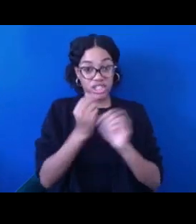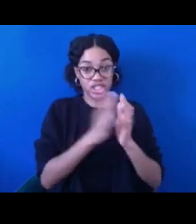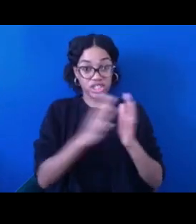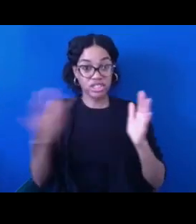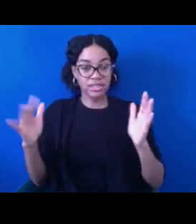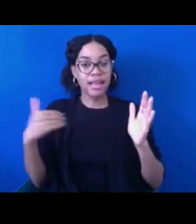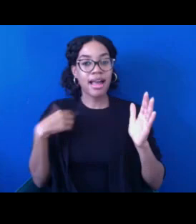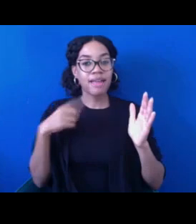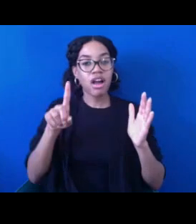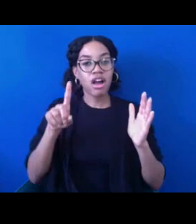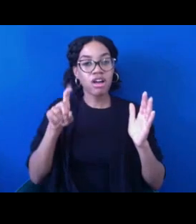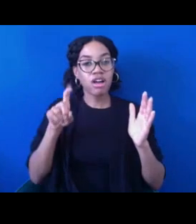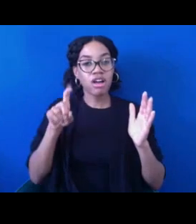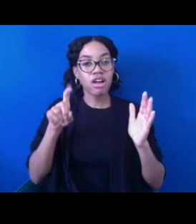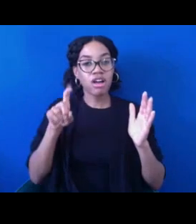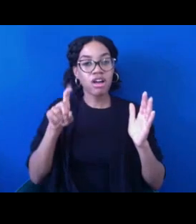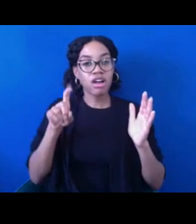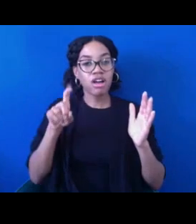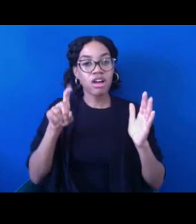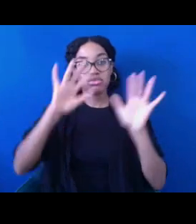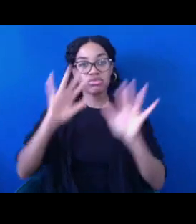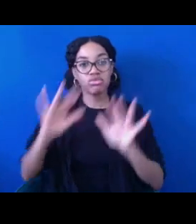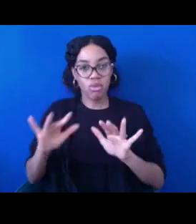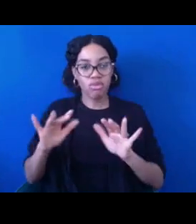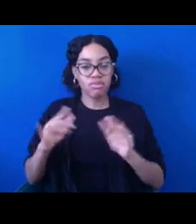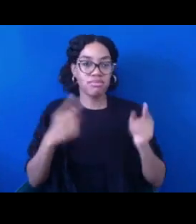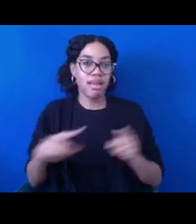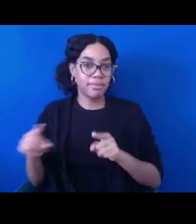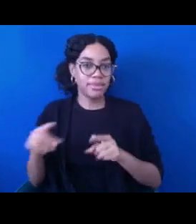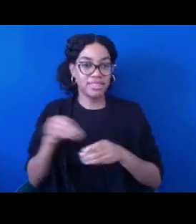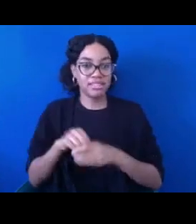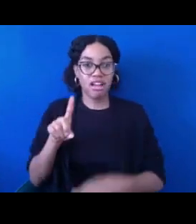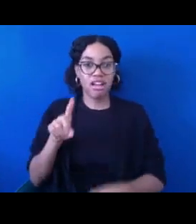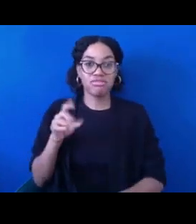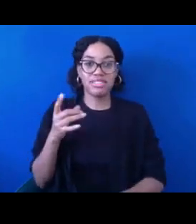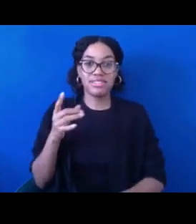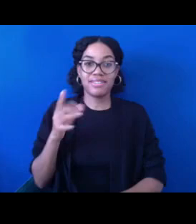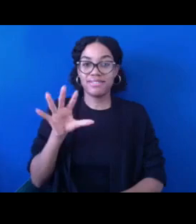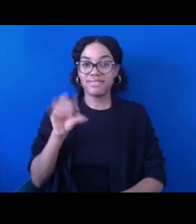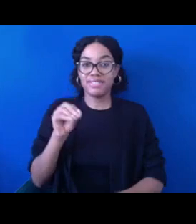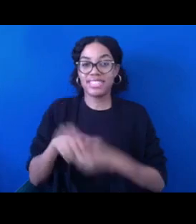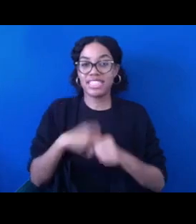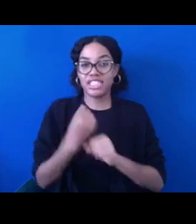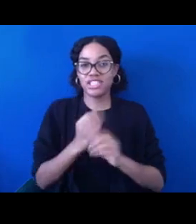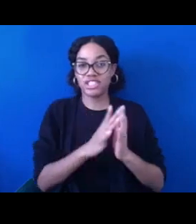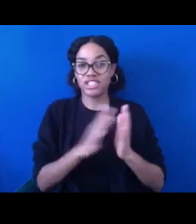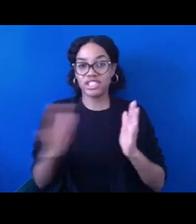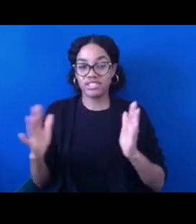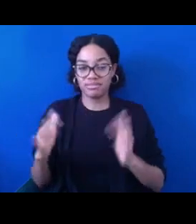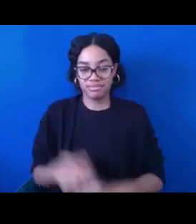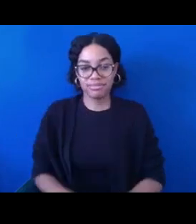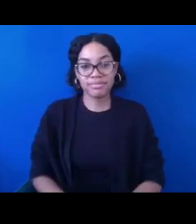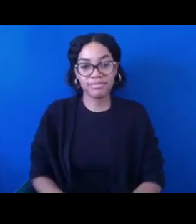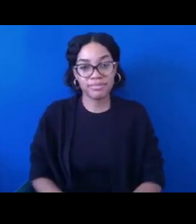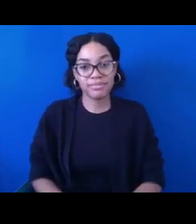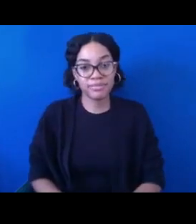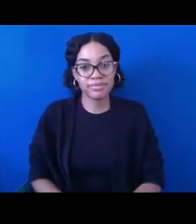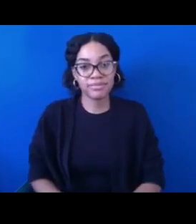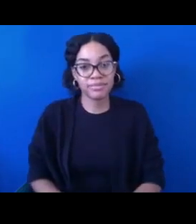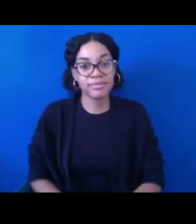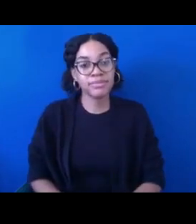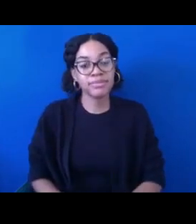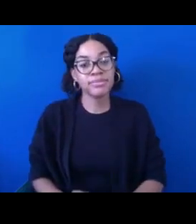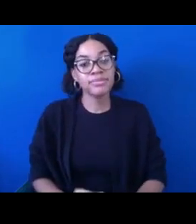frame. So we'll take a look at the bigger picture here. We've talked about the Carolinas. Let's zoom way out and talk